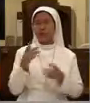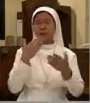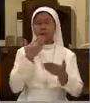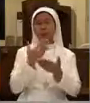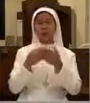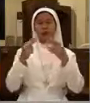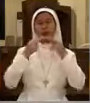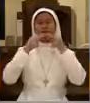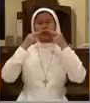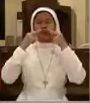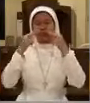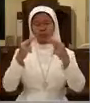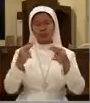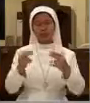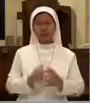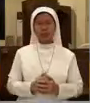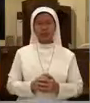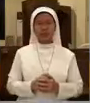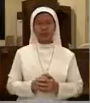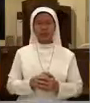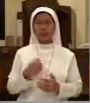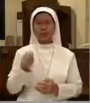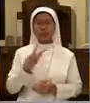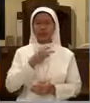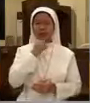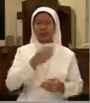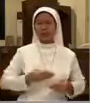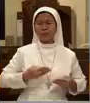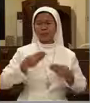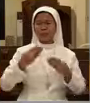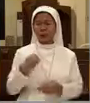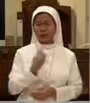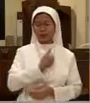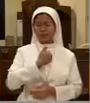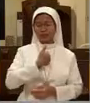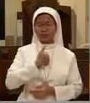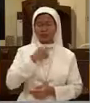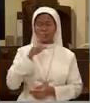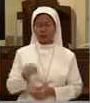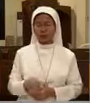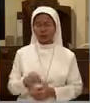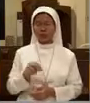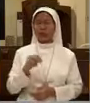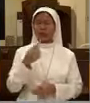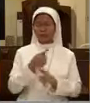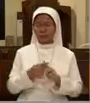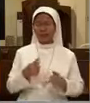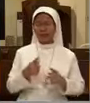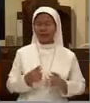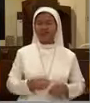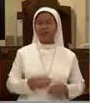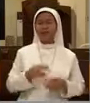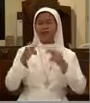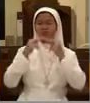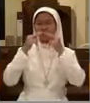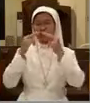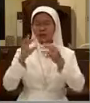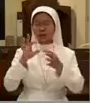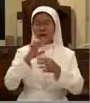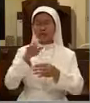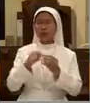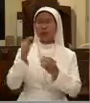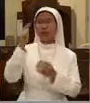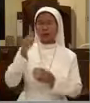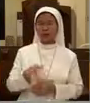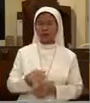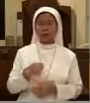news. We are not bringing ourselves. We are not here to be recognized by